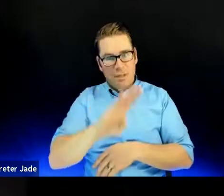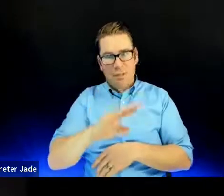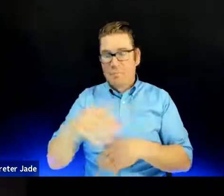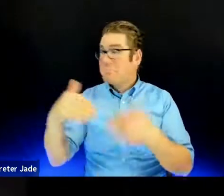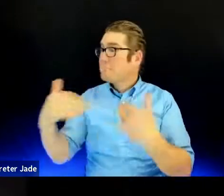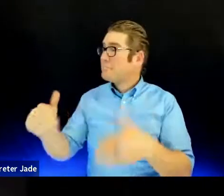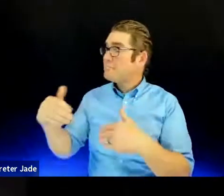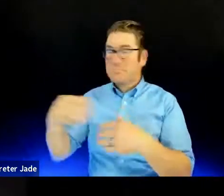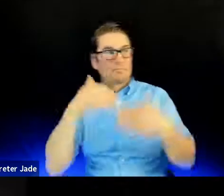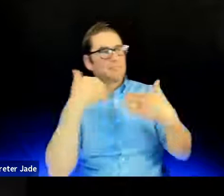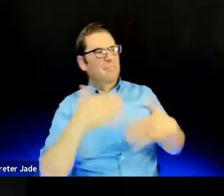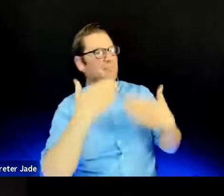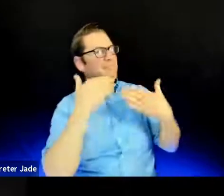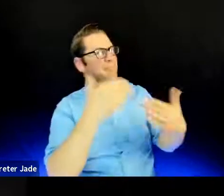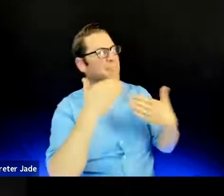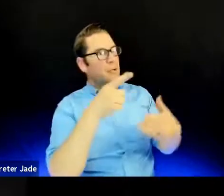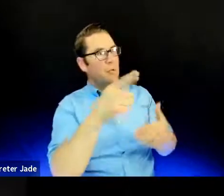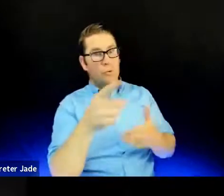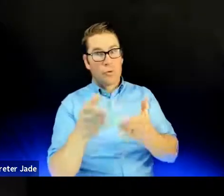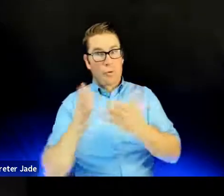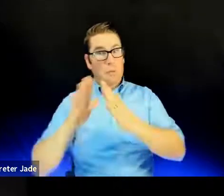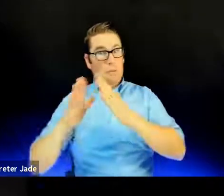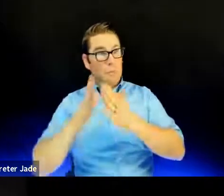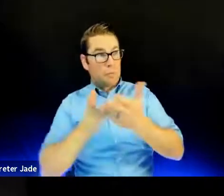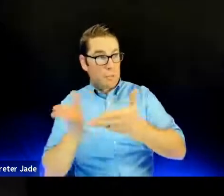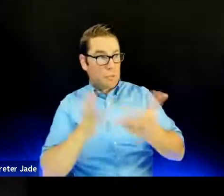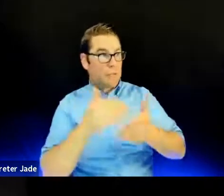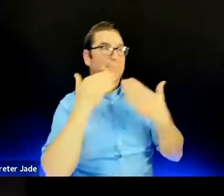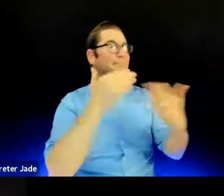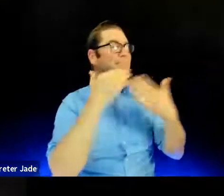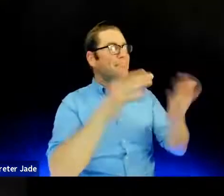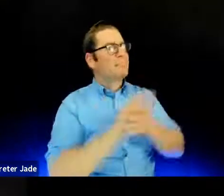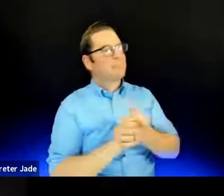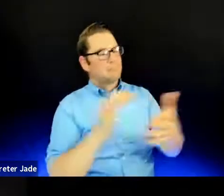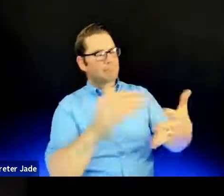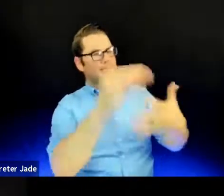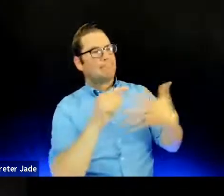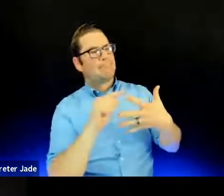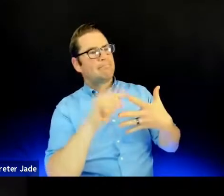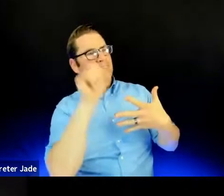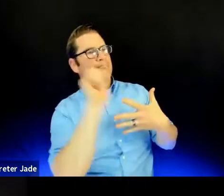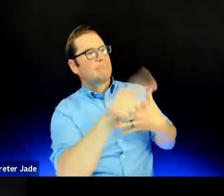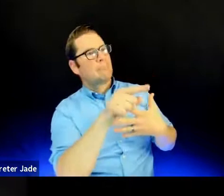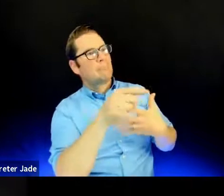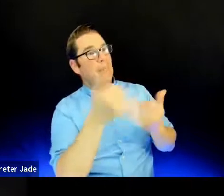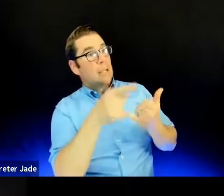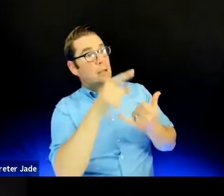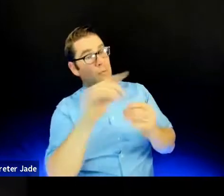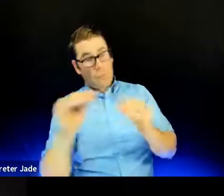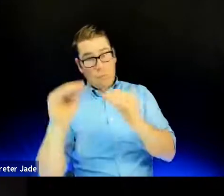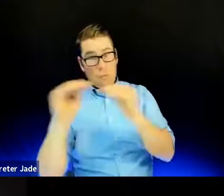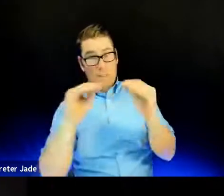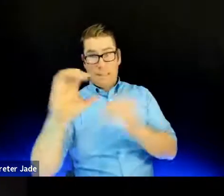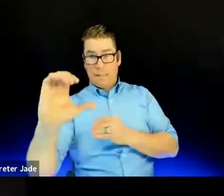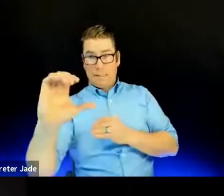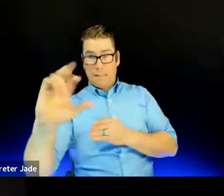and thank you. So my question is, what made you decide to teach criminology classes in general? Like I